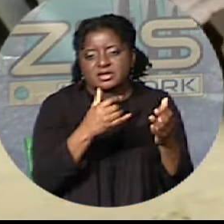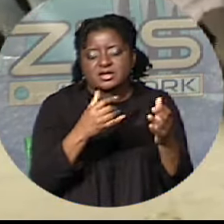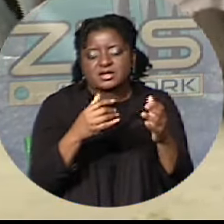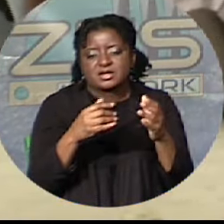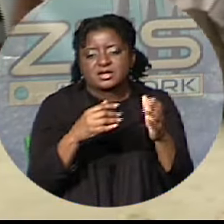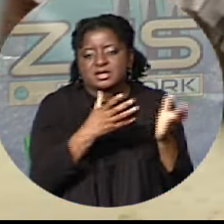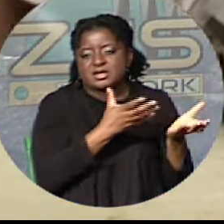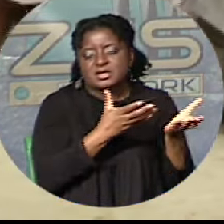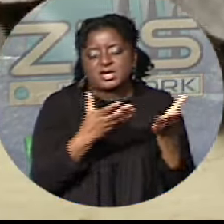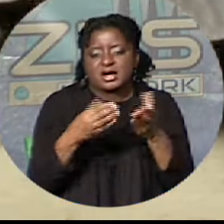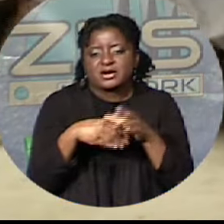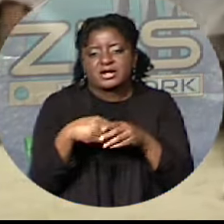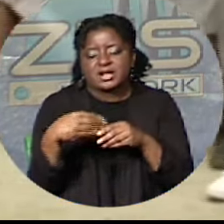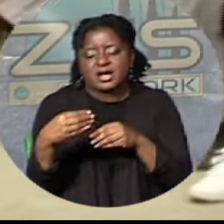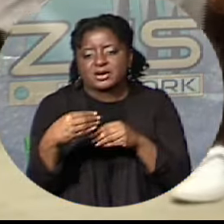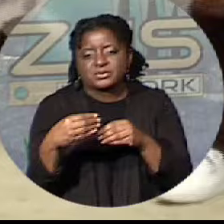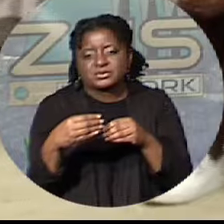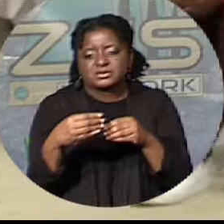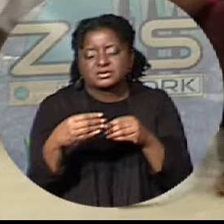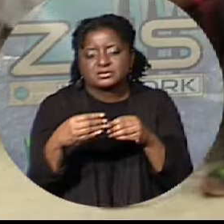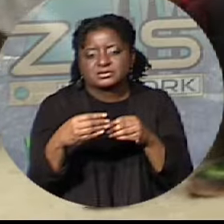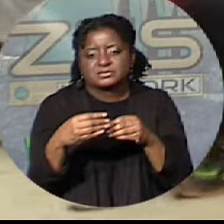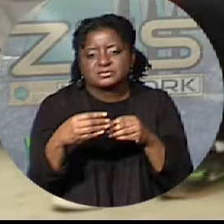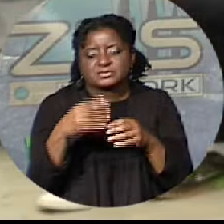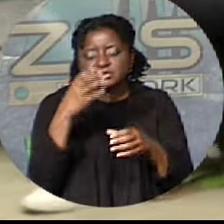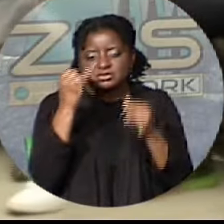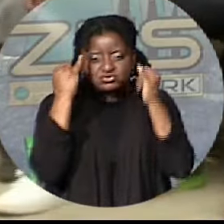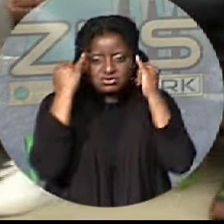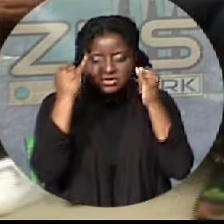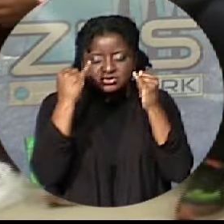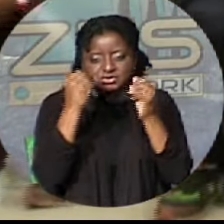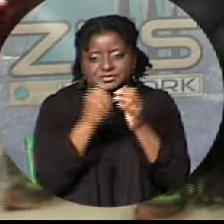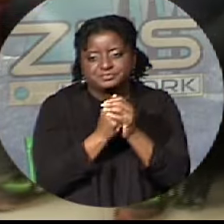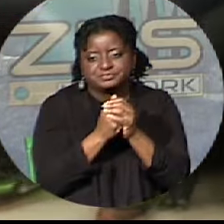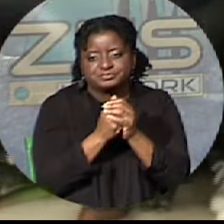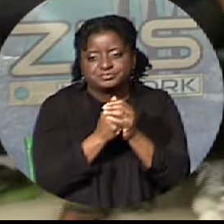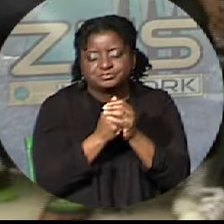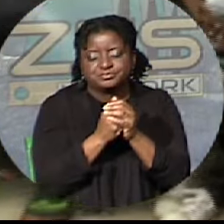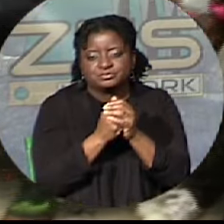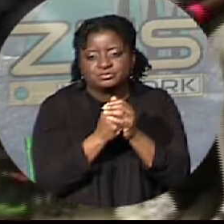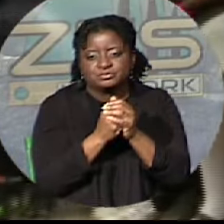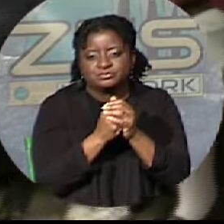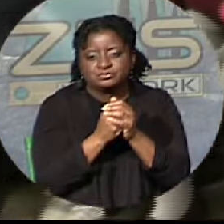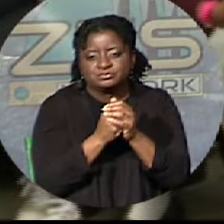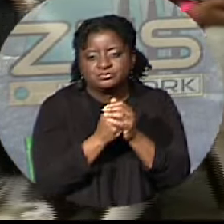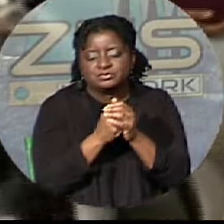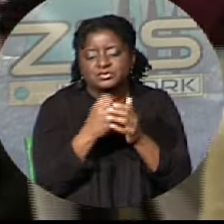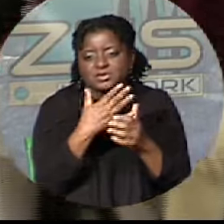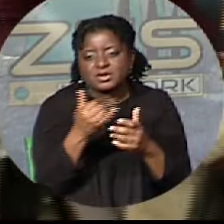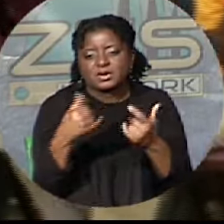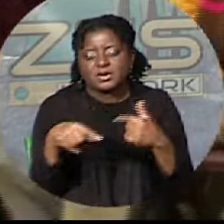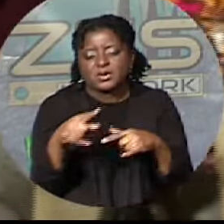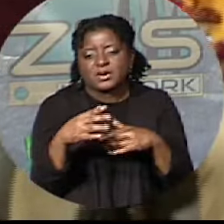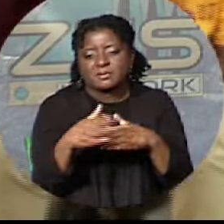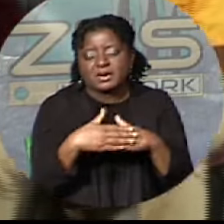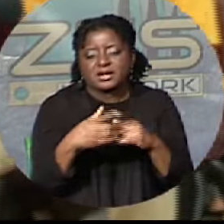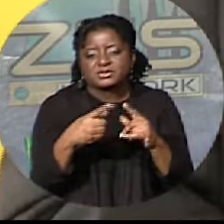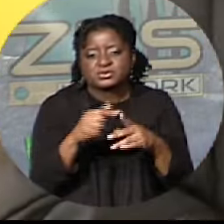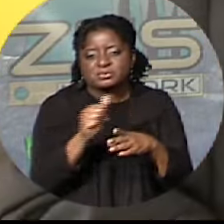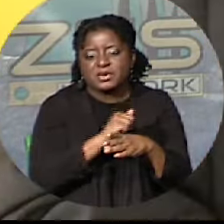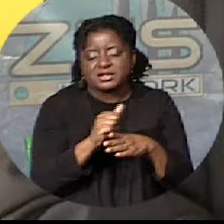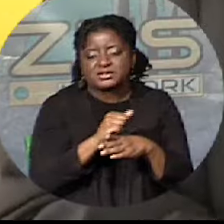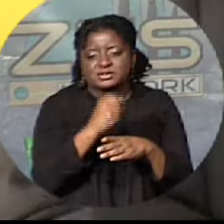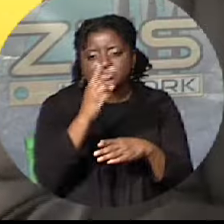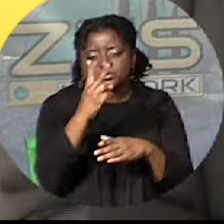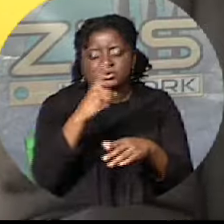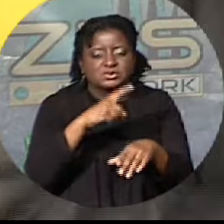win, remember, everyone is coming after you now. You send the big red one packing. So they're going back to practice twice as hard. They